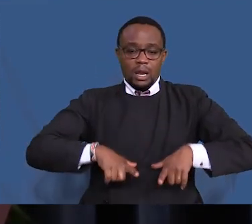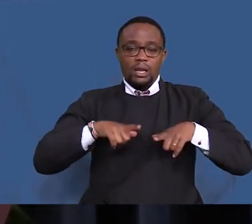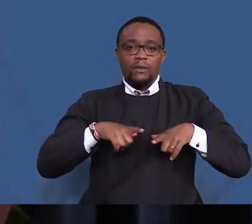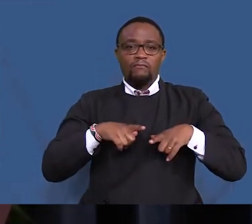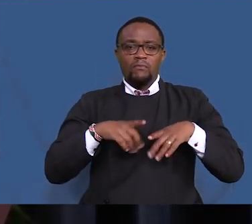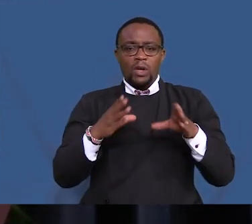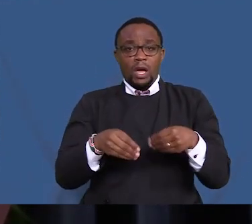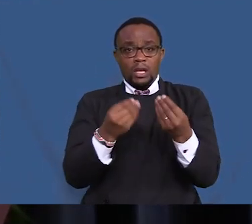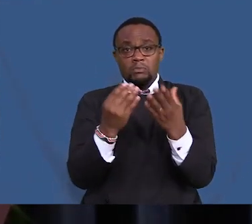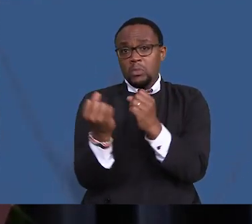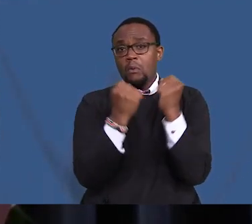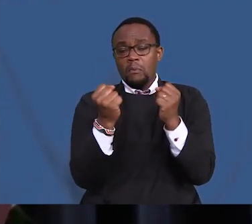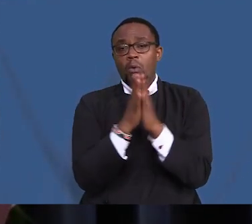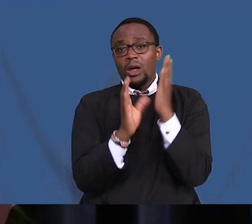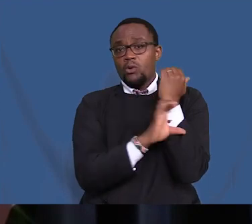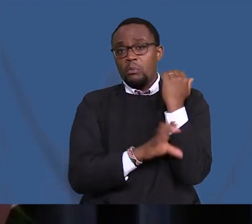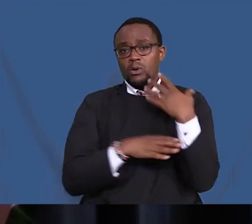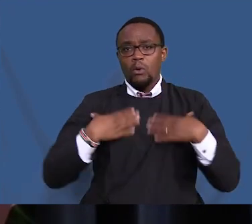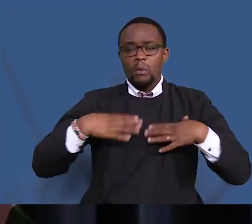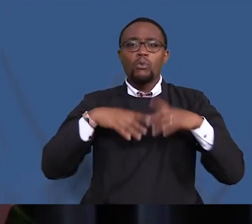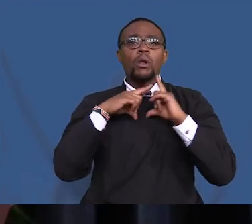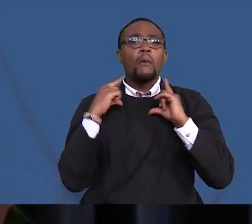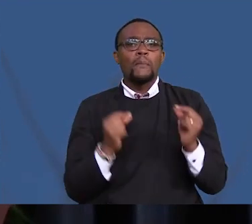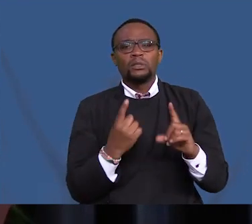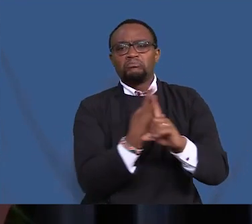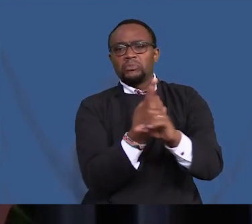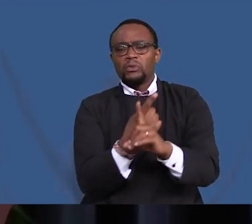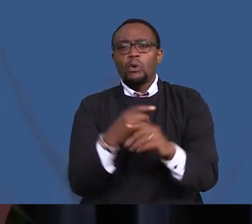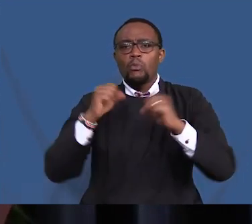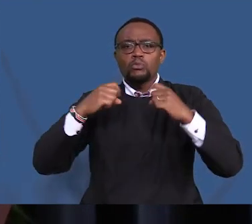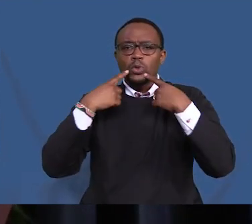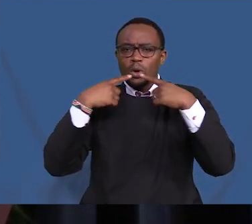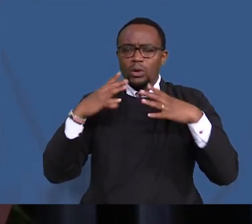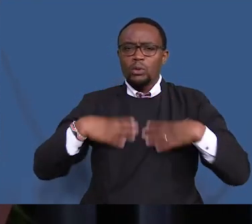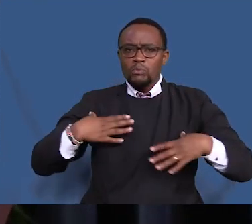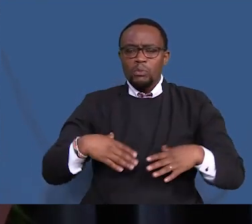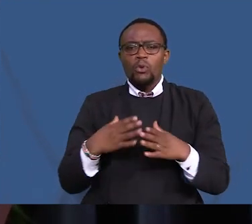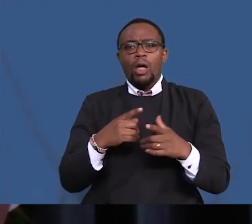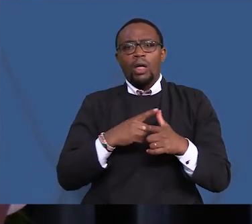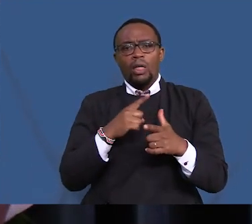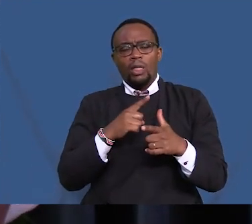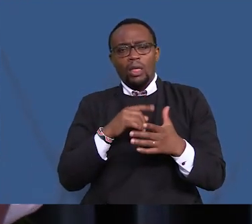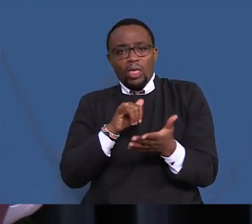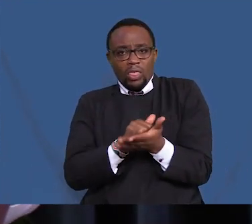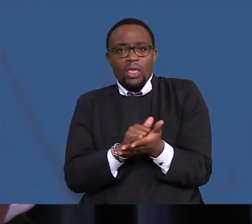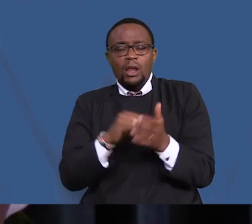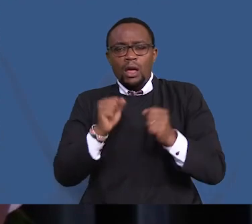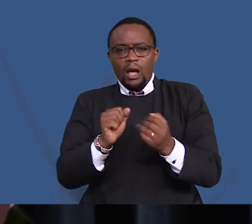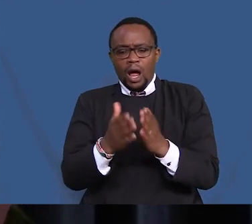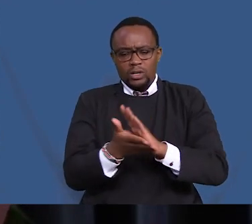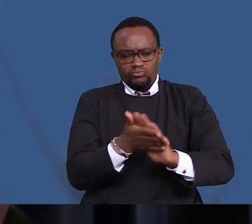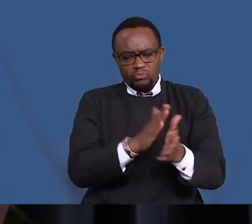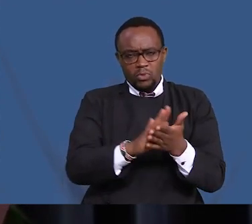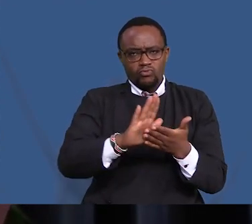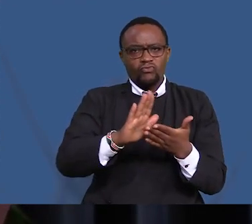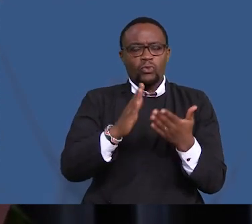hath given power and commandment to his ministers to declare and pronounce to his people, being penitent, the absolution and remission